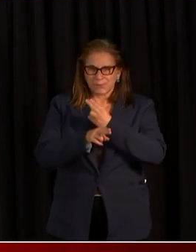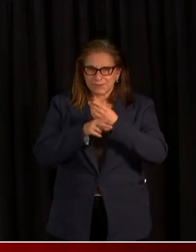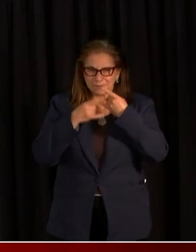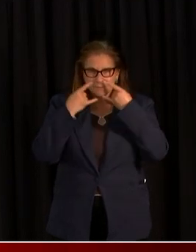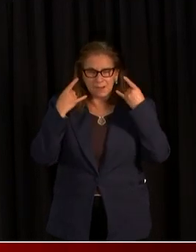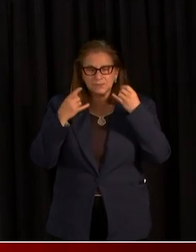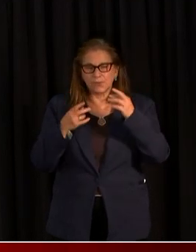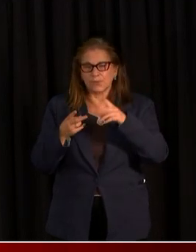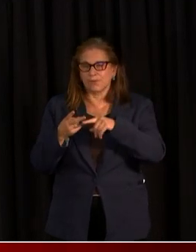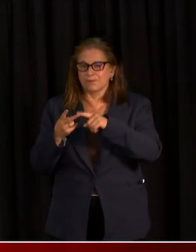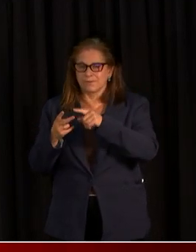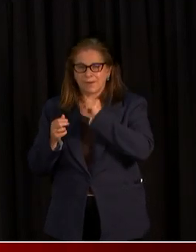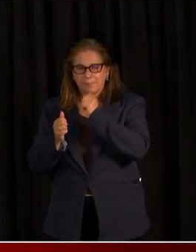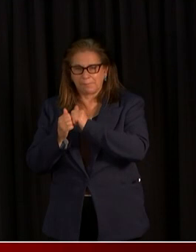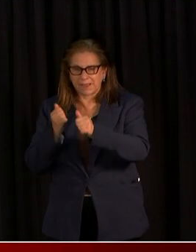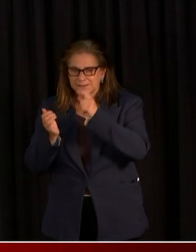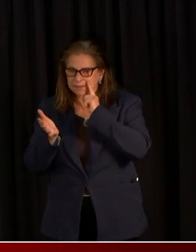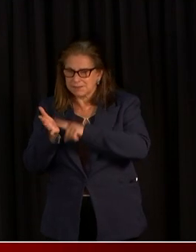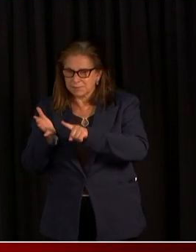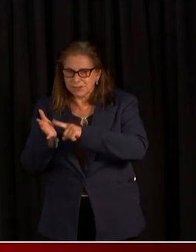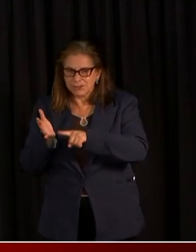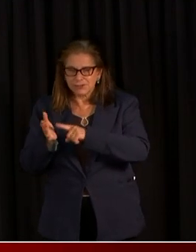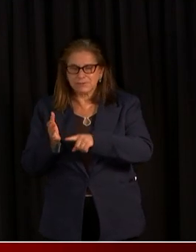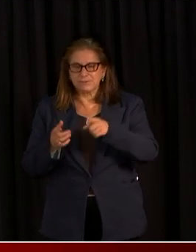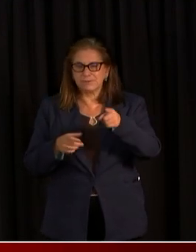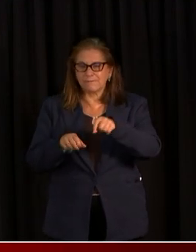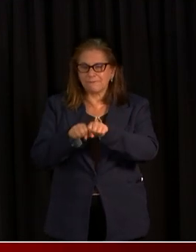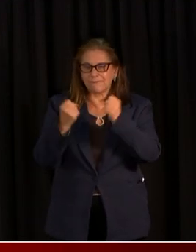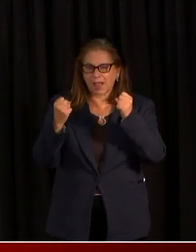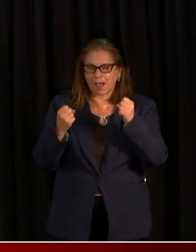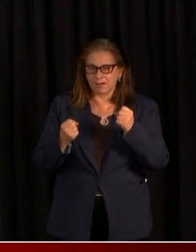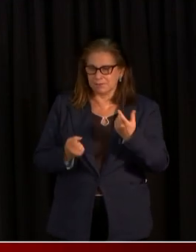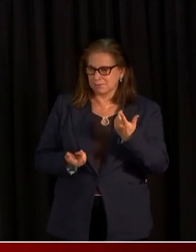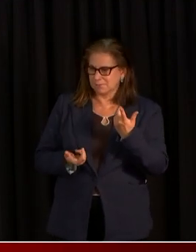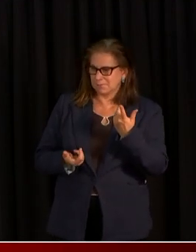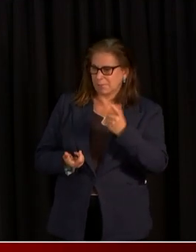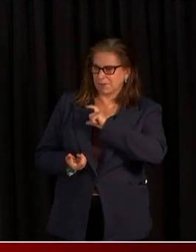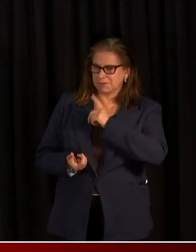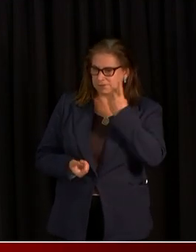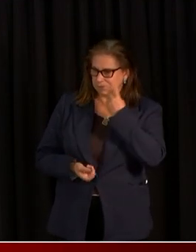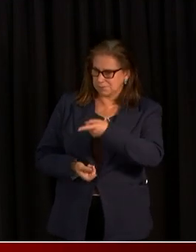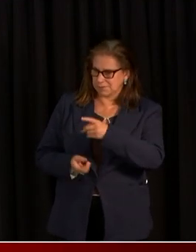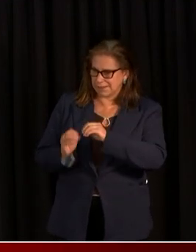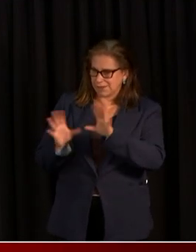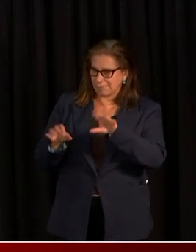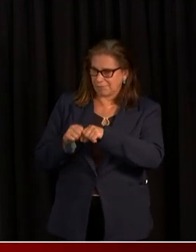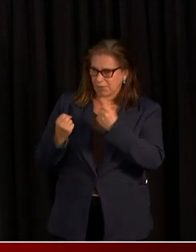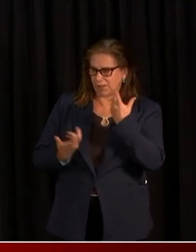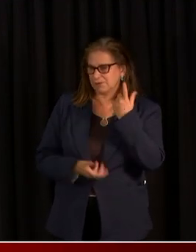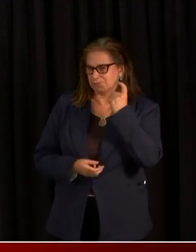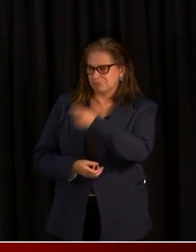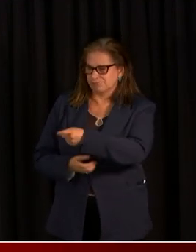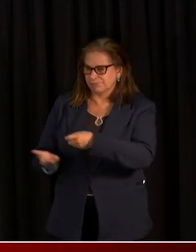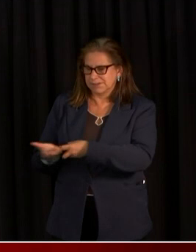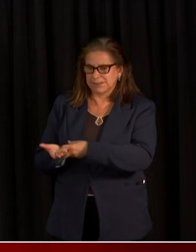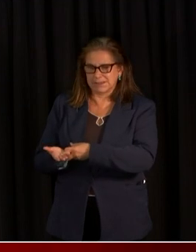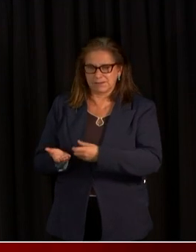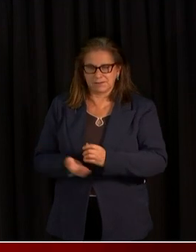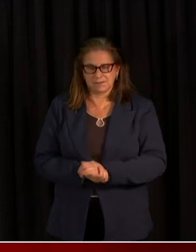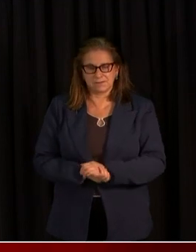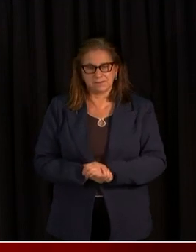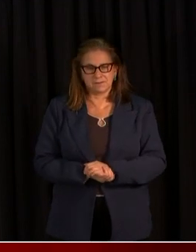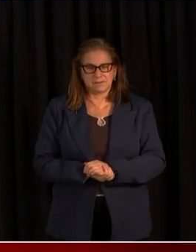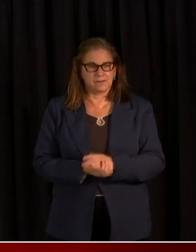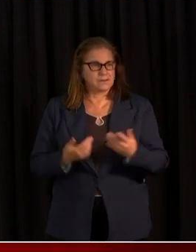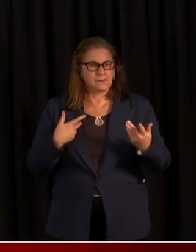observe violations. So obviously, this is not something that we want to do, and we need to ensure that everyone is doing